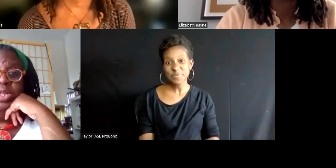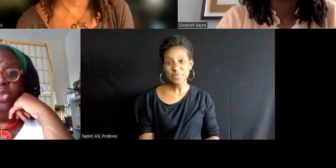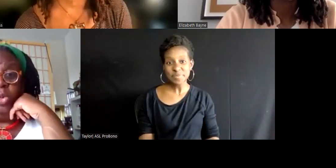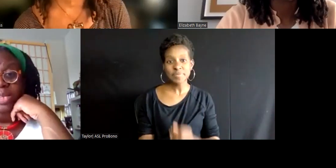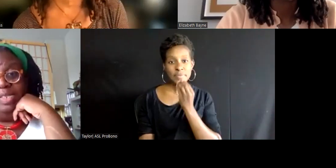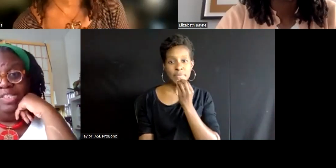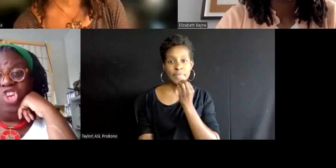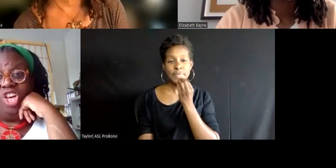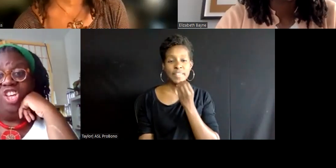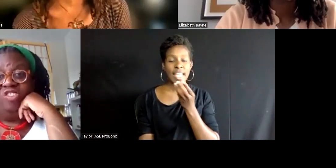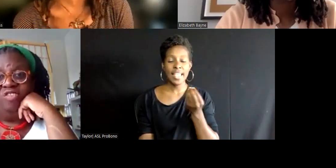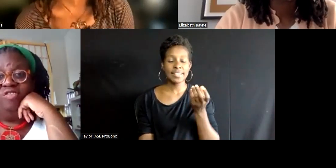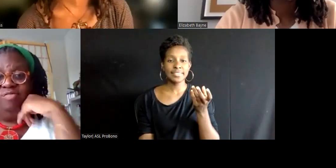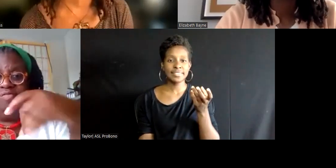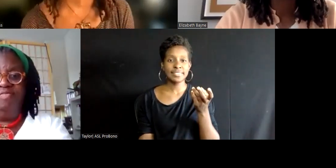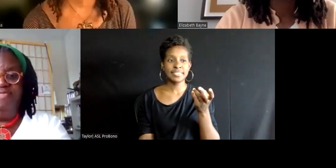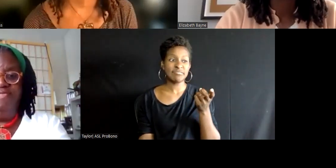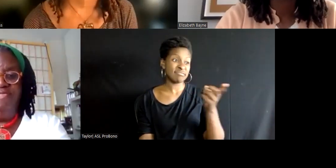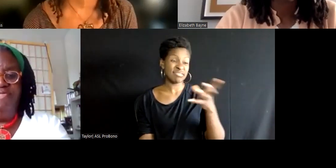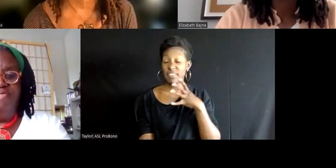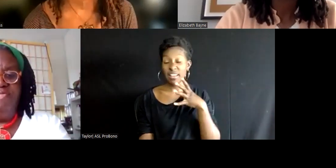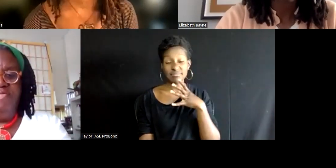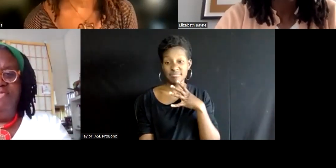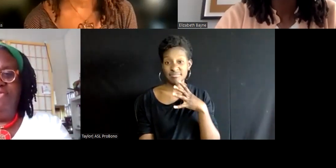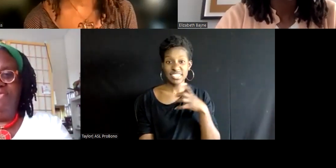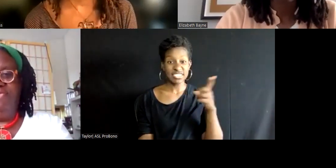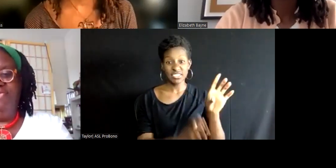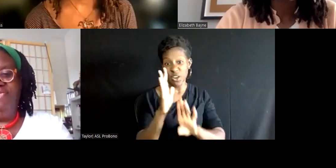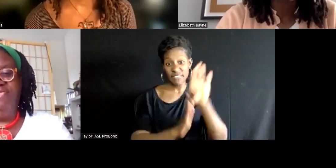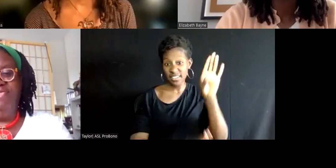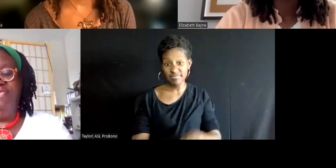And they're both, you know, she's fine, you know, she's thriving.